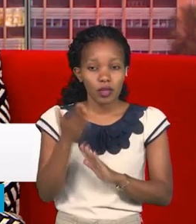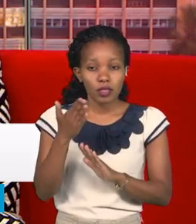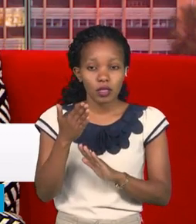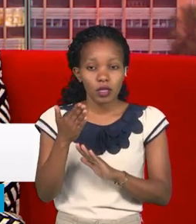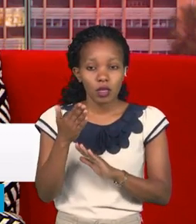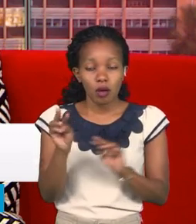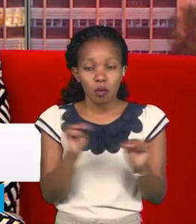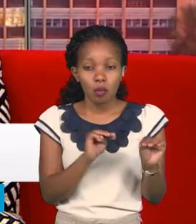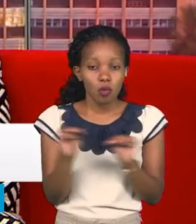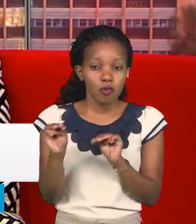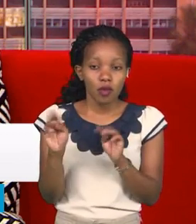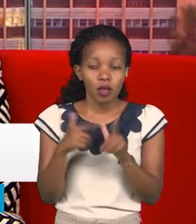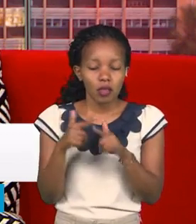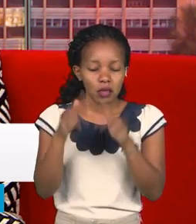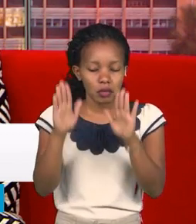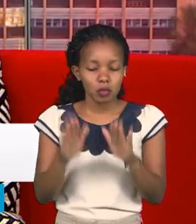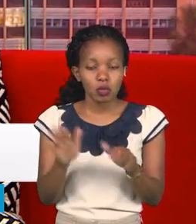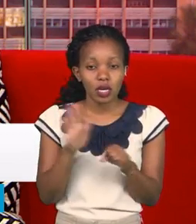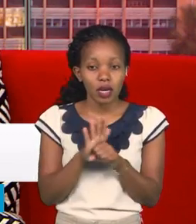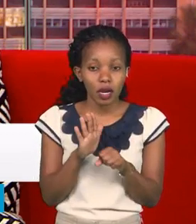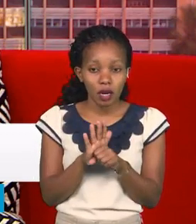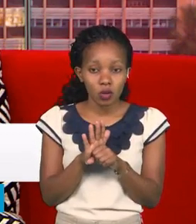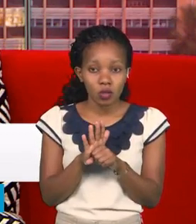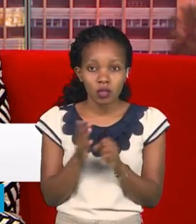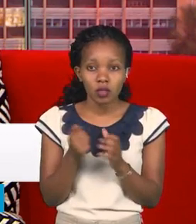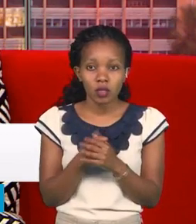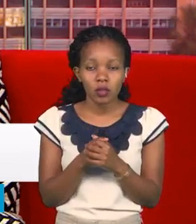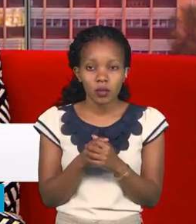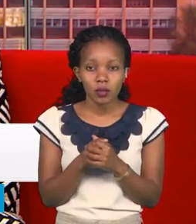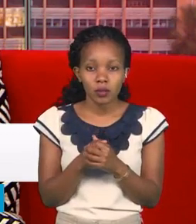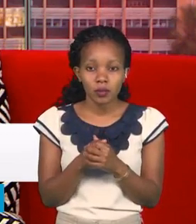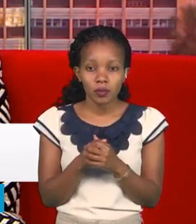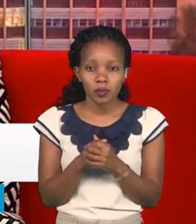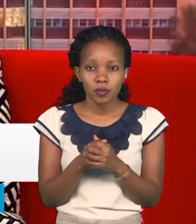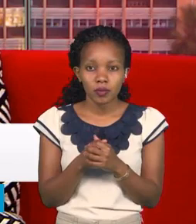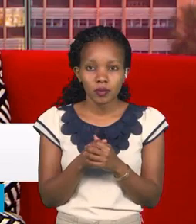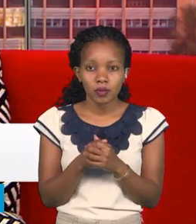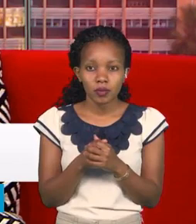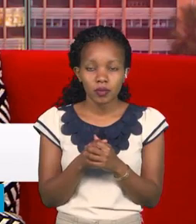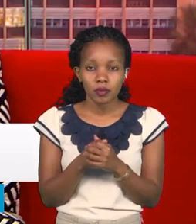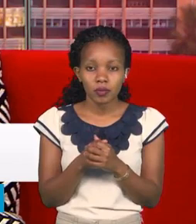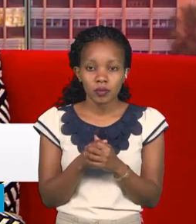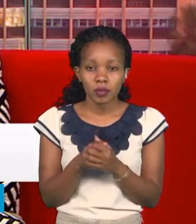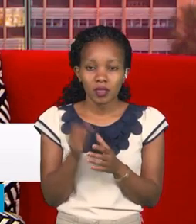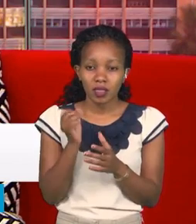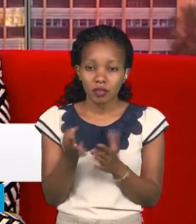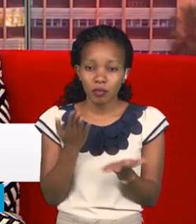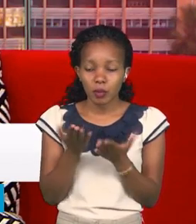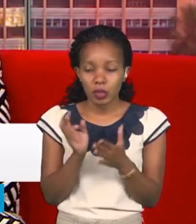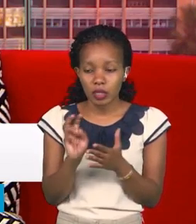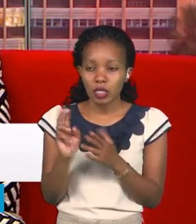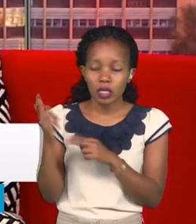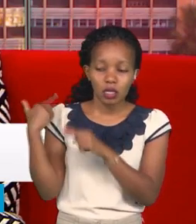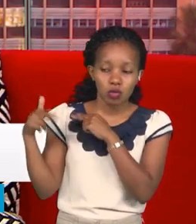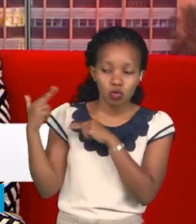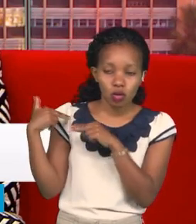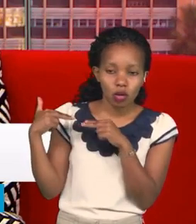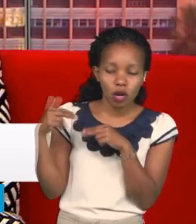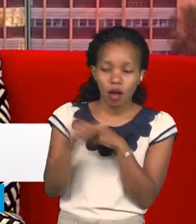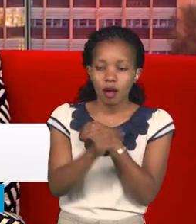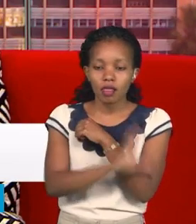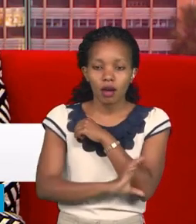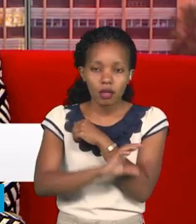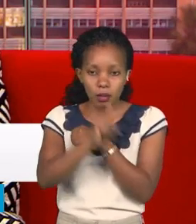from there is what matters. As I reiterate once again, if you look at the historically also other countries, it